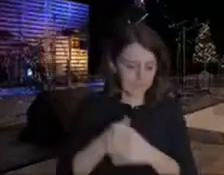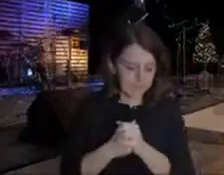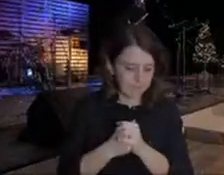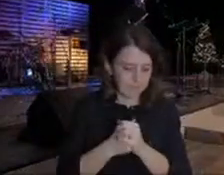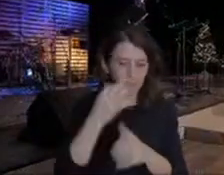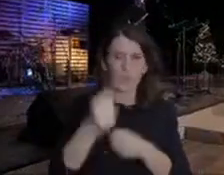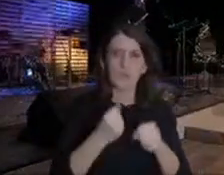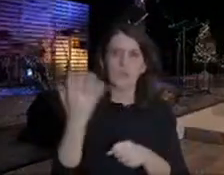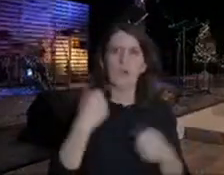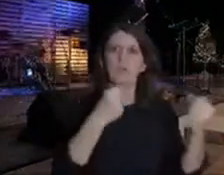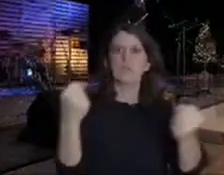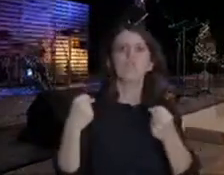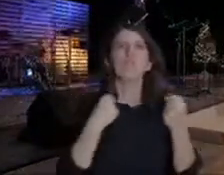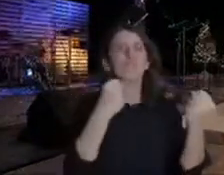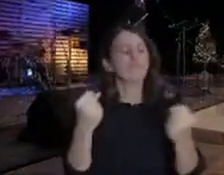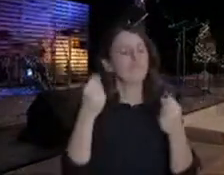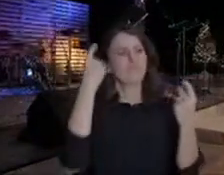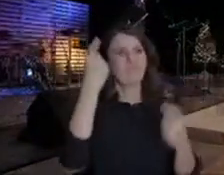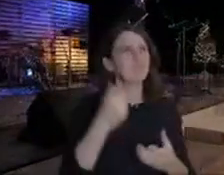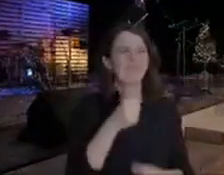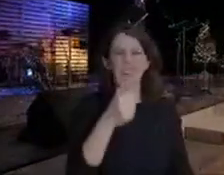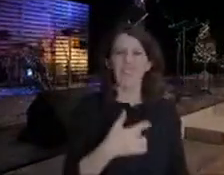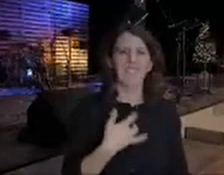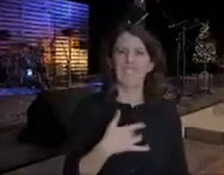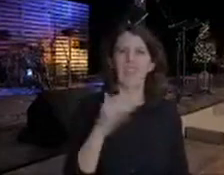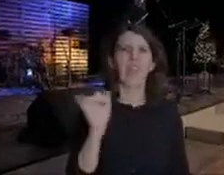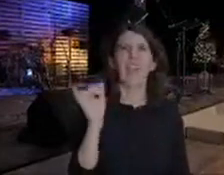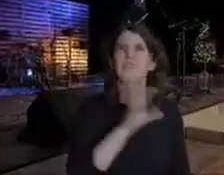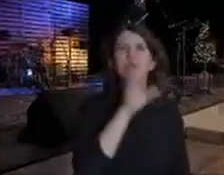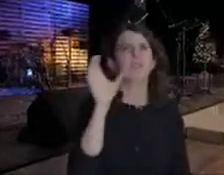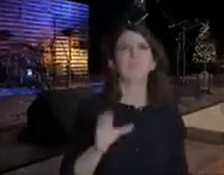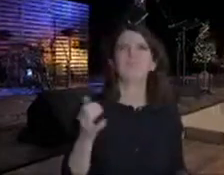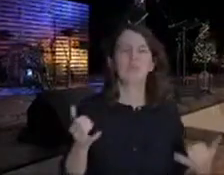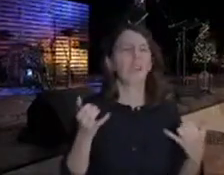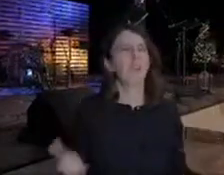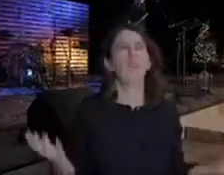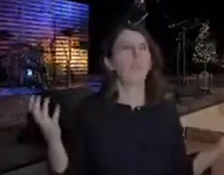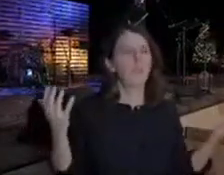I remember a few years ago driving around during Christmas and just thinking, man, this doesn't even feel like Christmas right now.